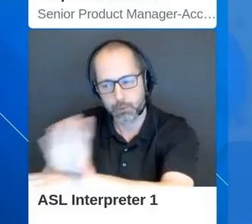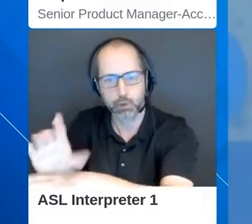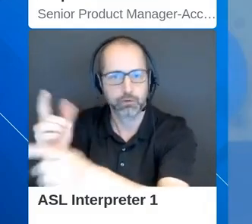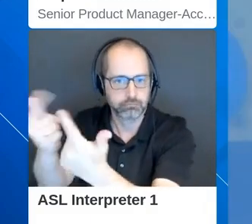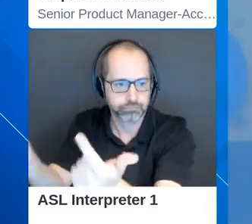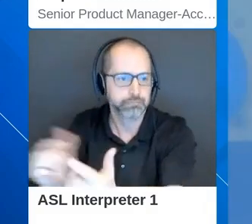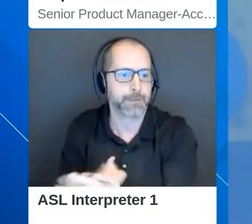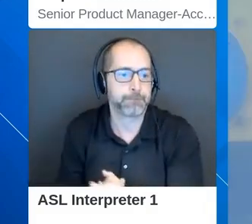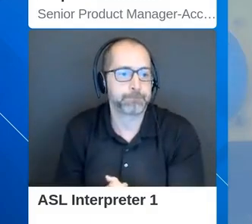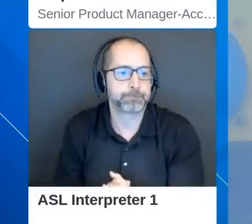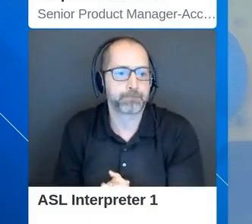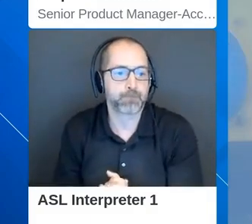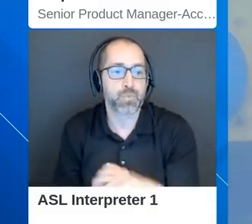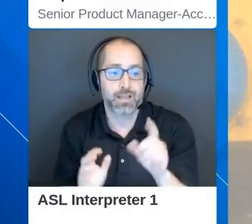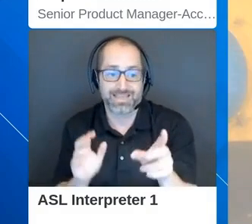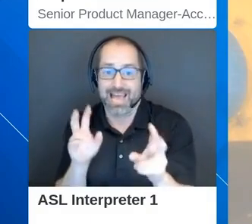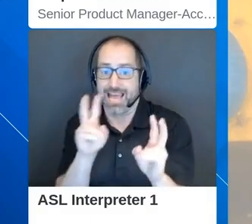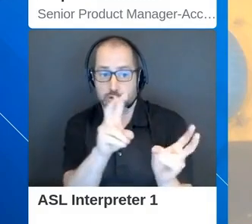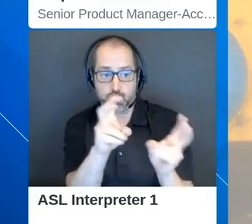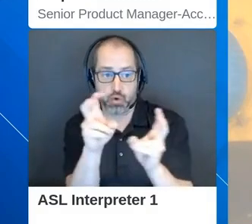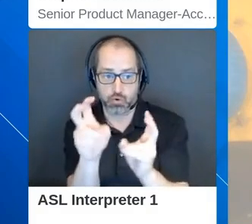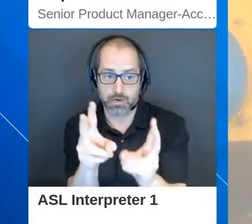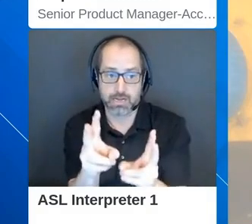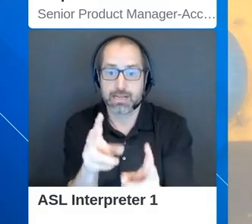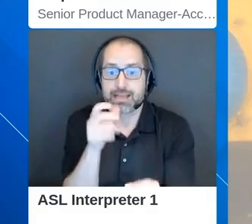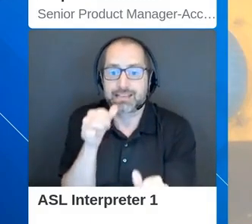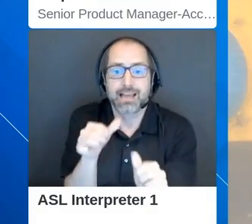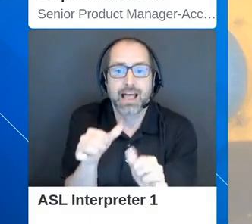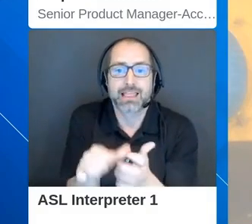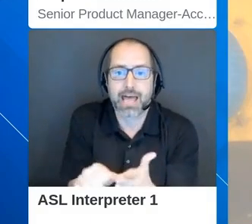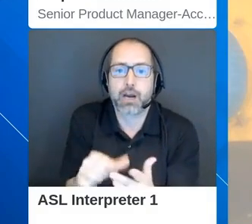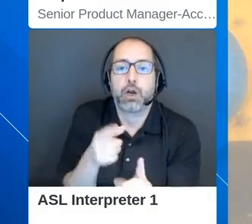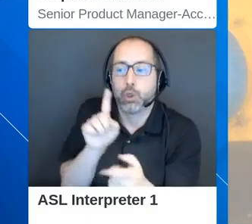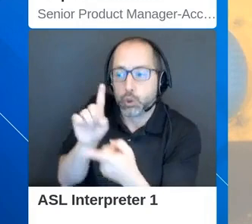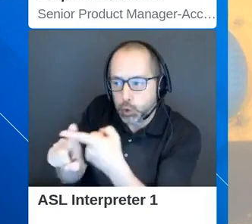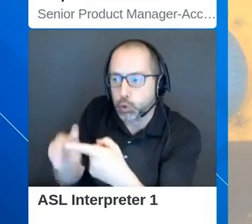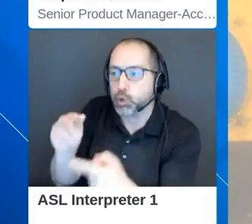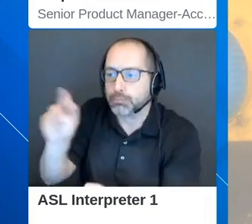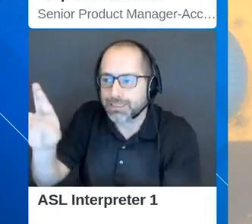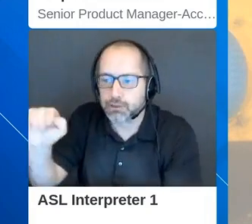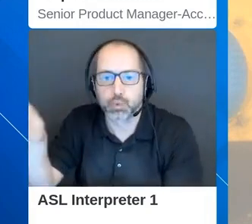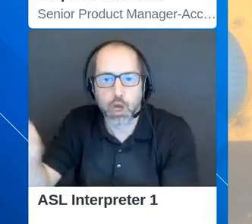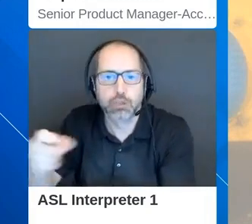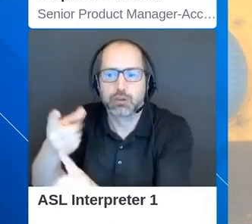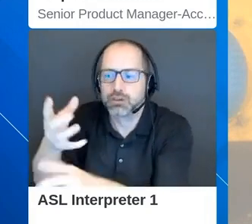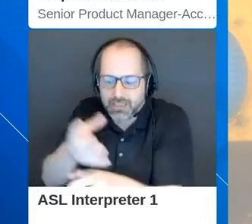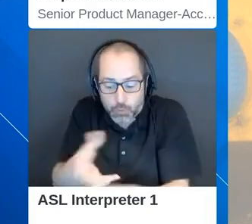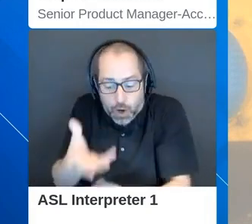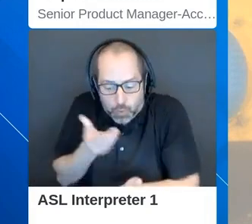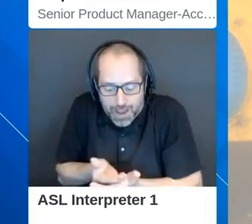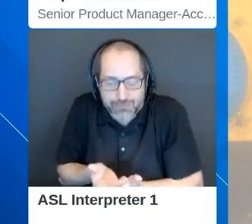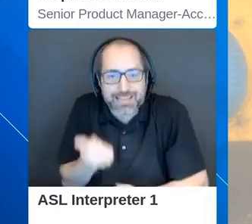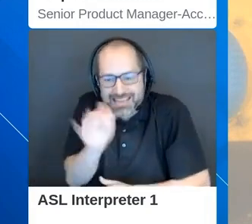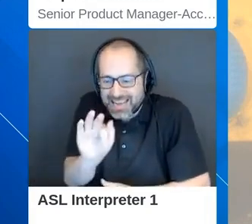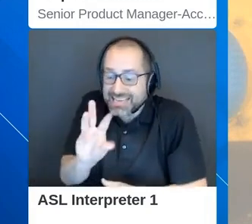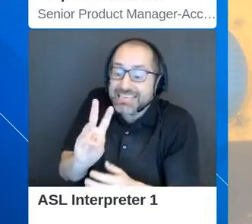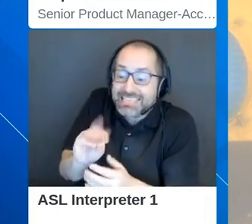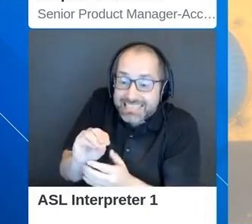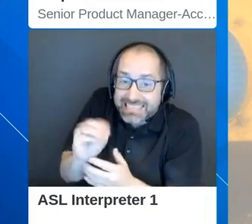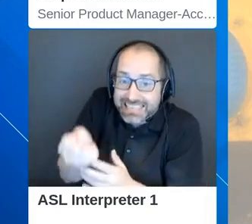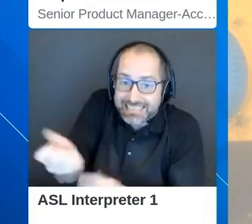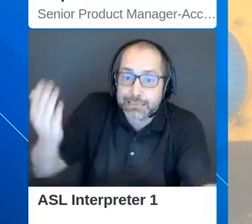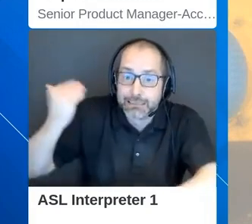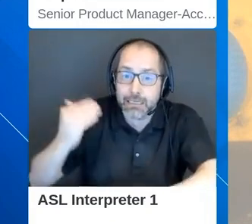I wanted to include this quote. This is a letter to Mr. Rogers he received in the early 60s, okay, the 1960s. It was